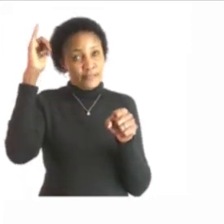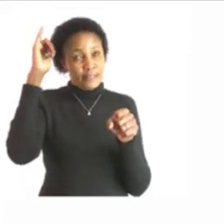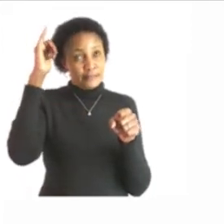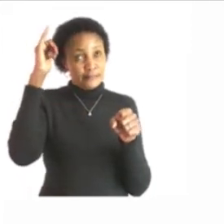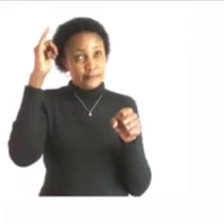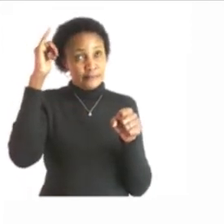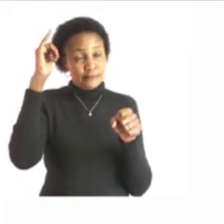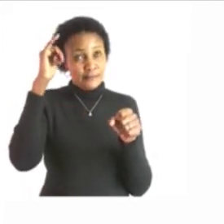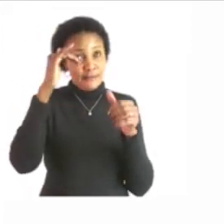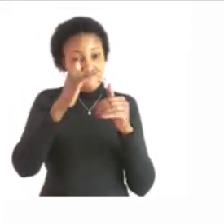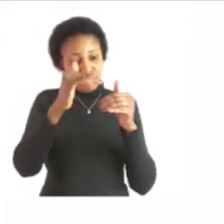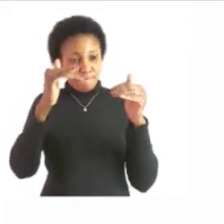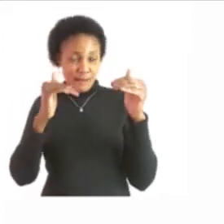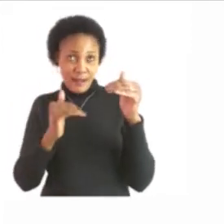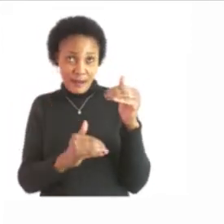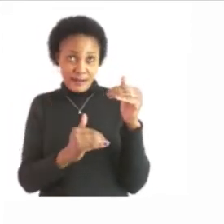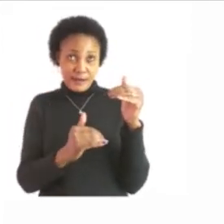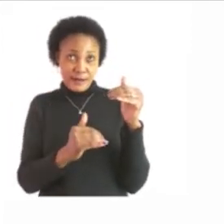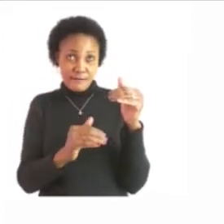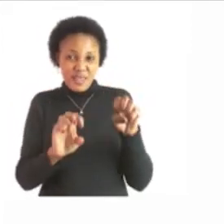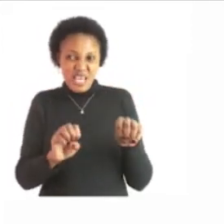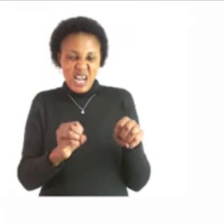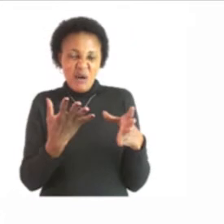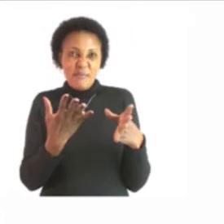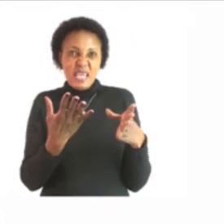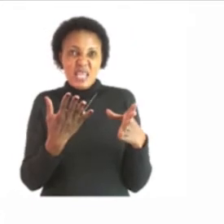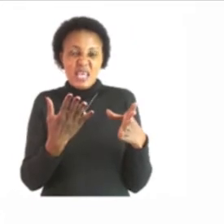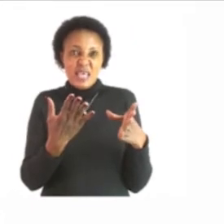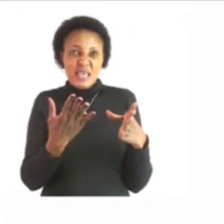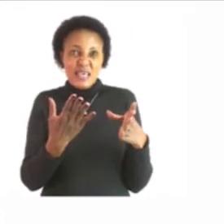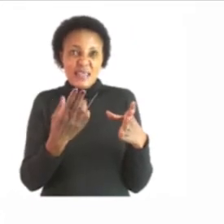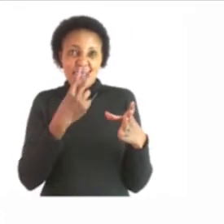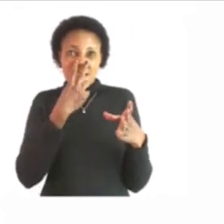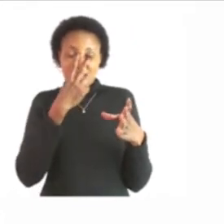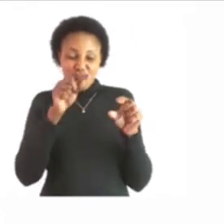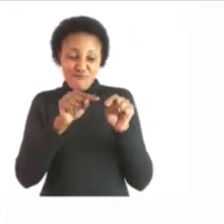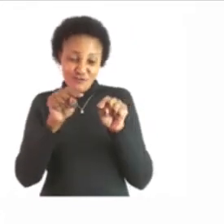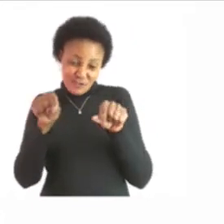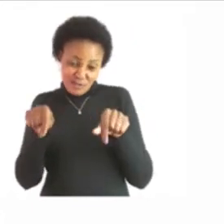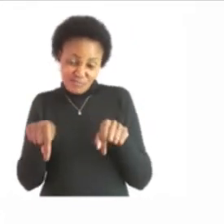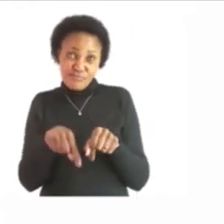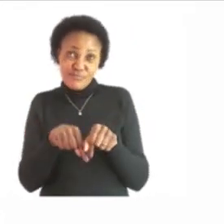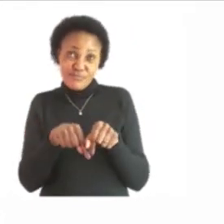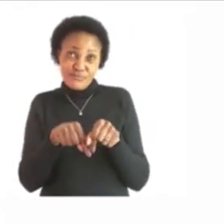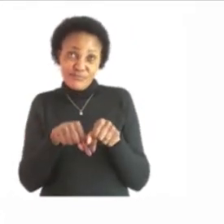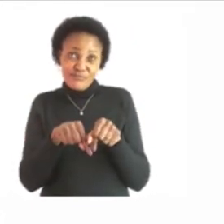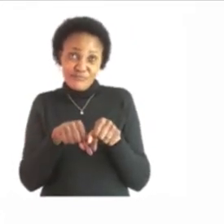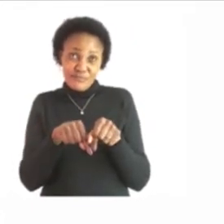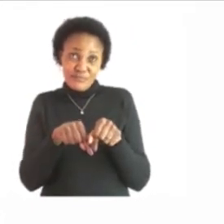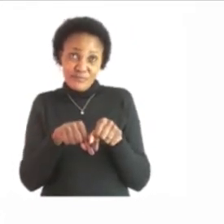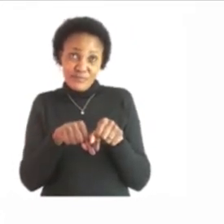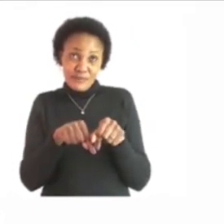and underneath the taxis it says how many, and you will see a block. And underneath that you will see